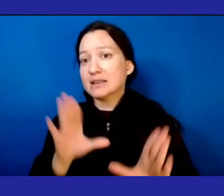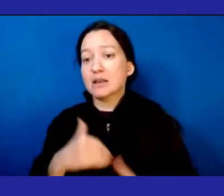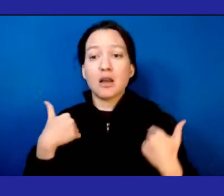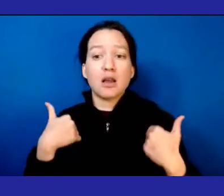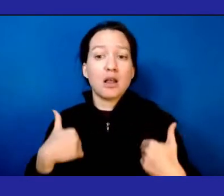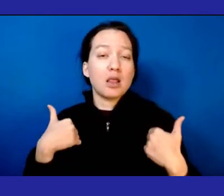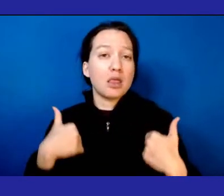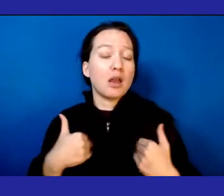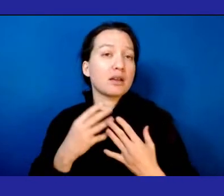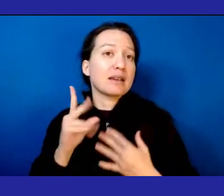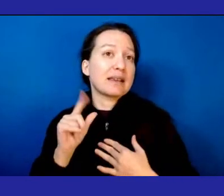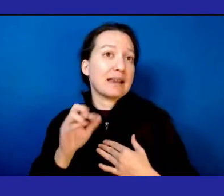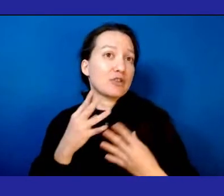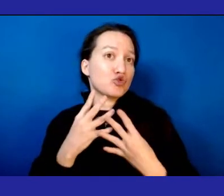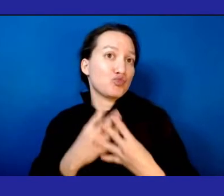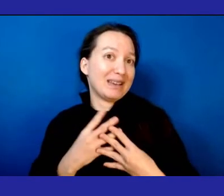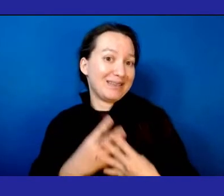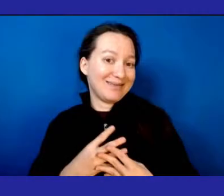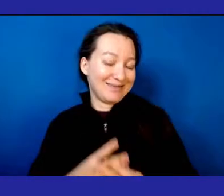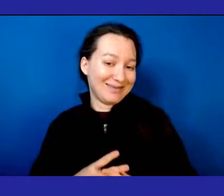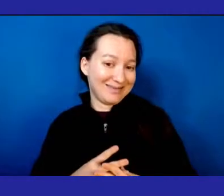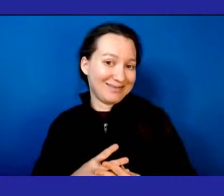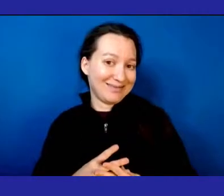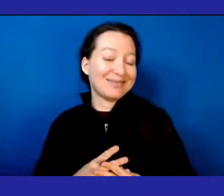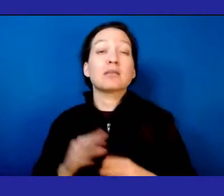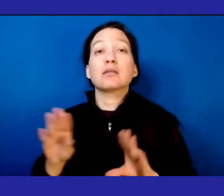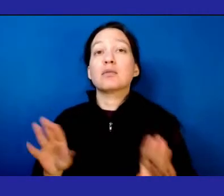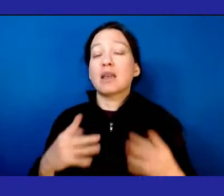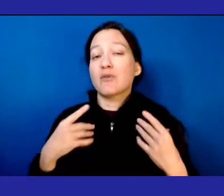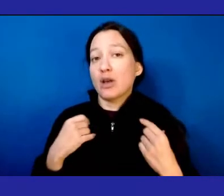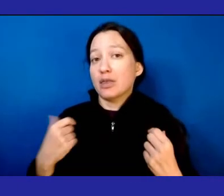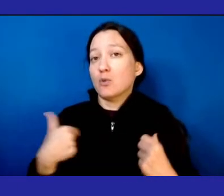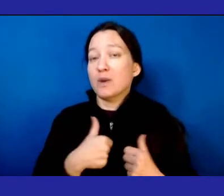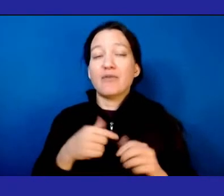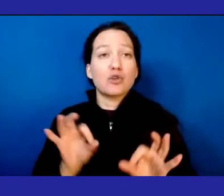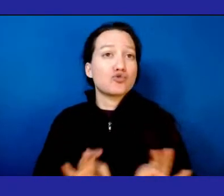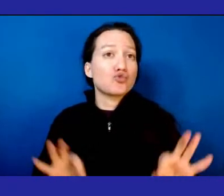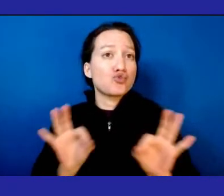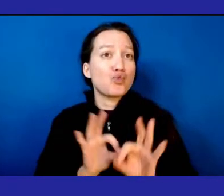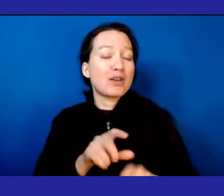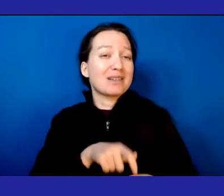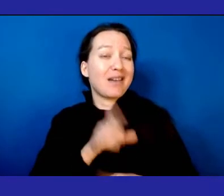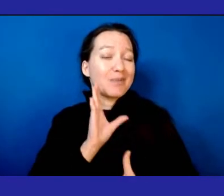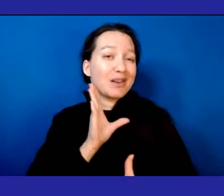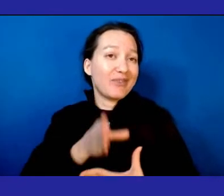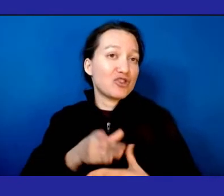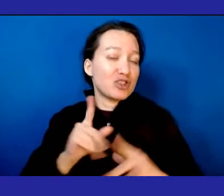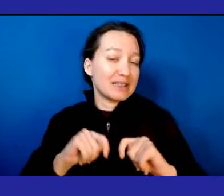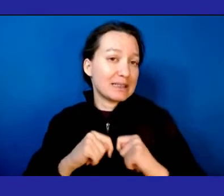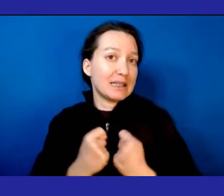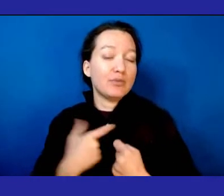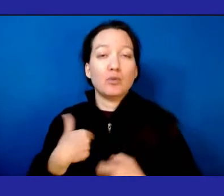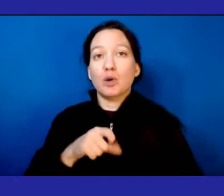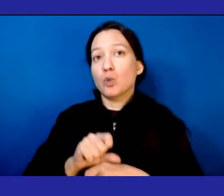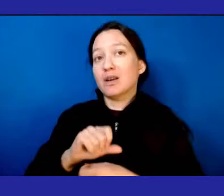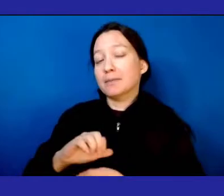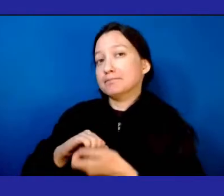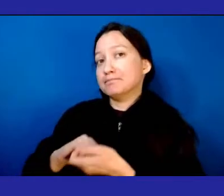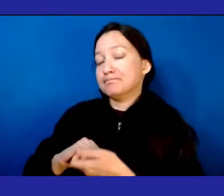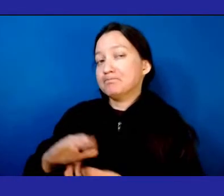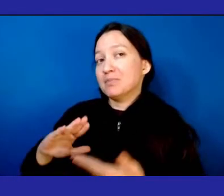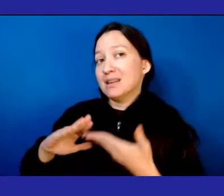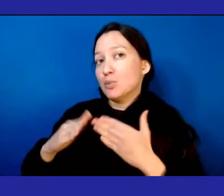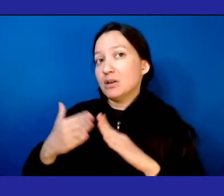screening. In behavioral health, we have the critical time intervention team, which works with the community following